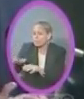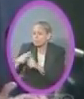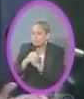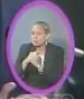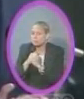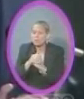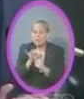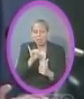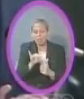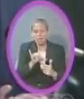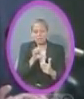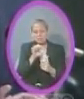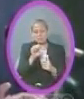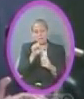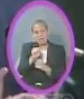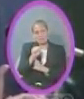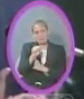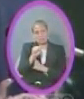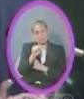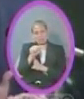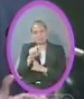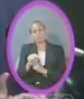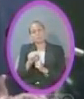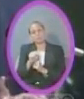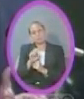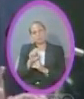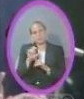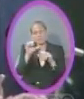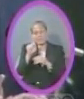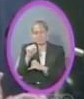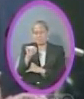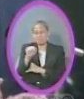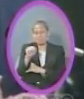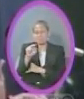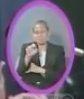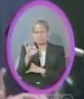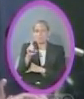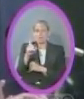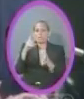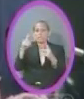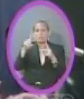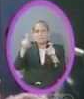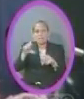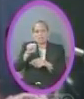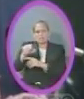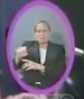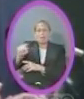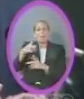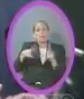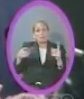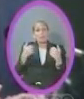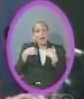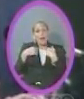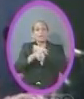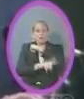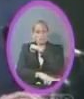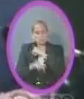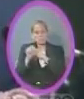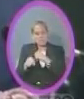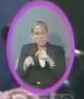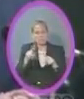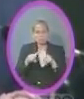and that's the Stanford Achievement Test. So there is no way around, and there certainly are consequences to not